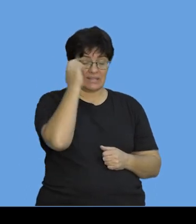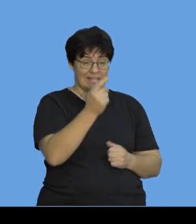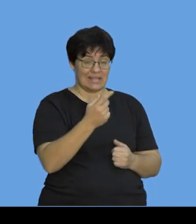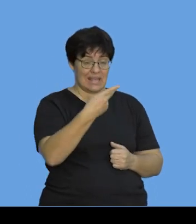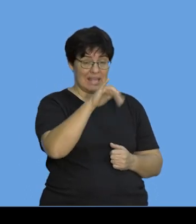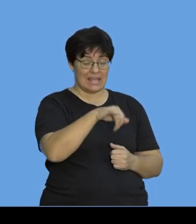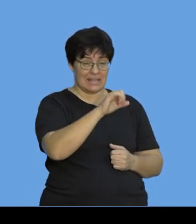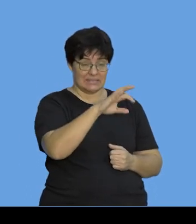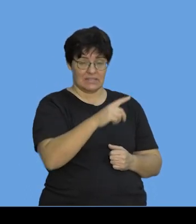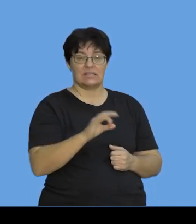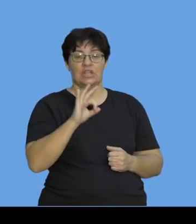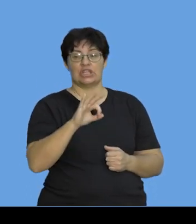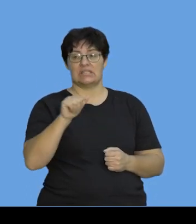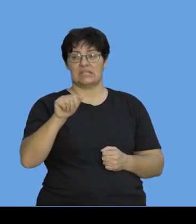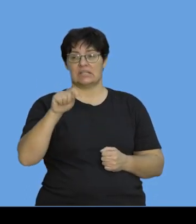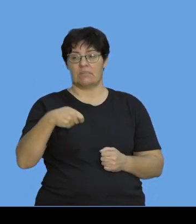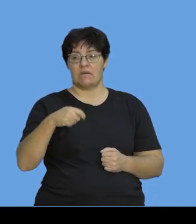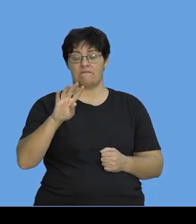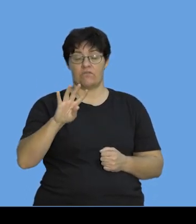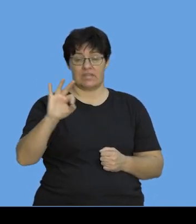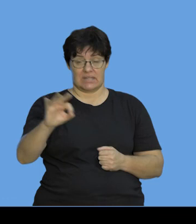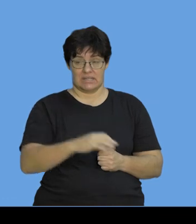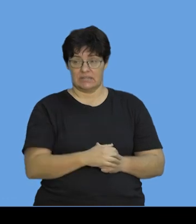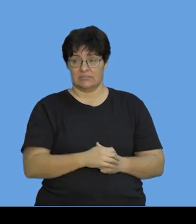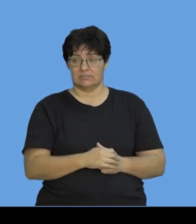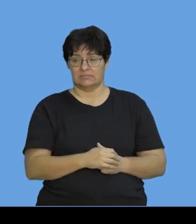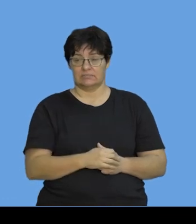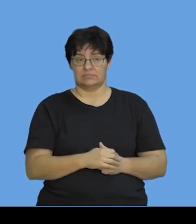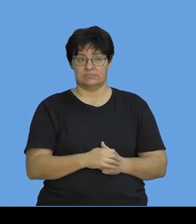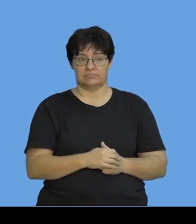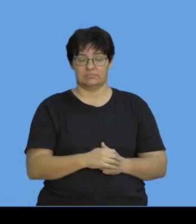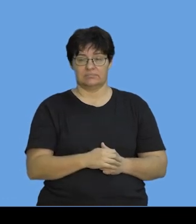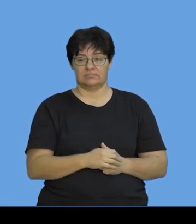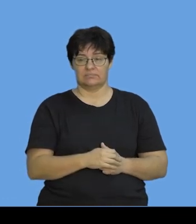is 36,43, right? So that's